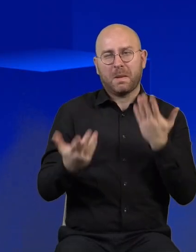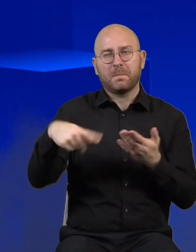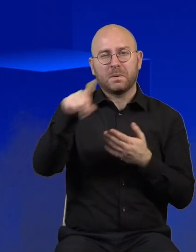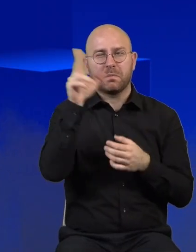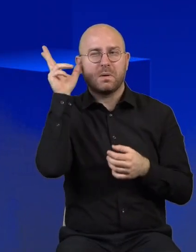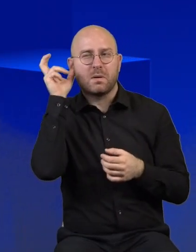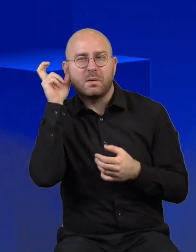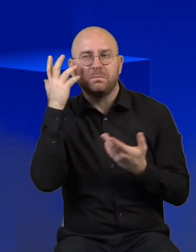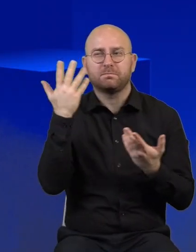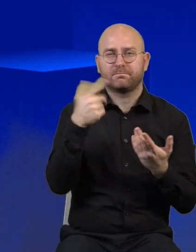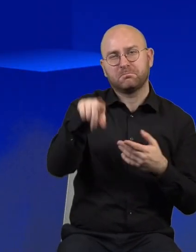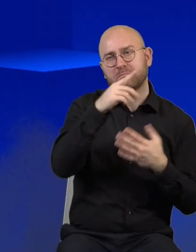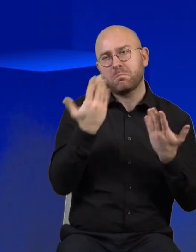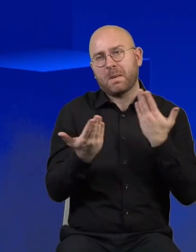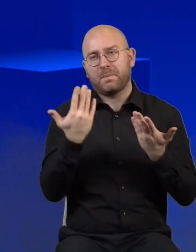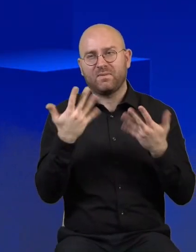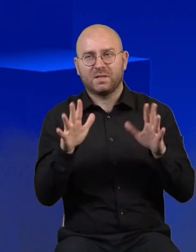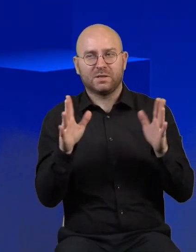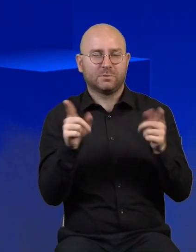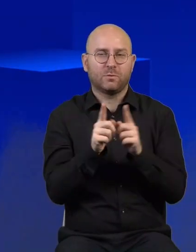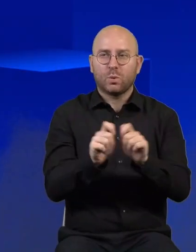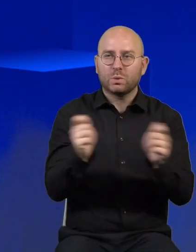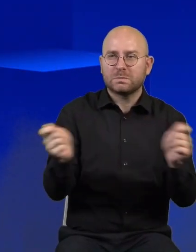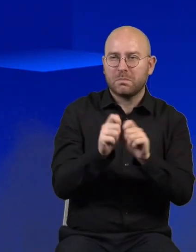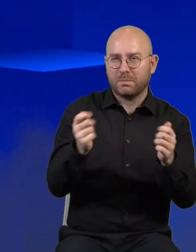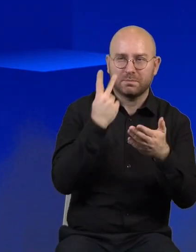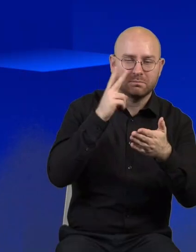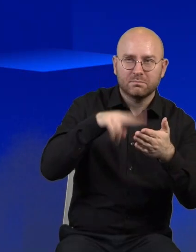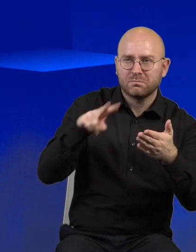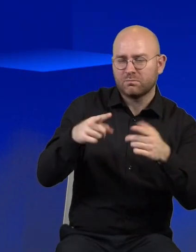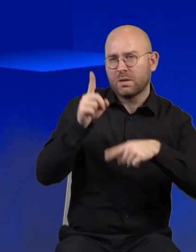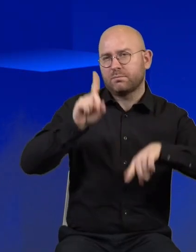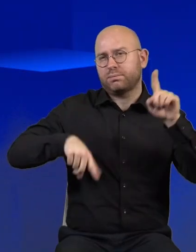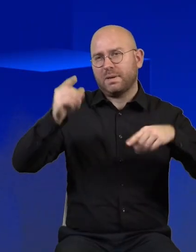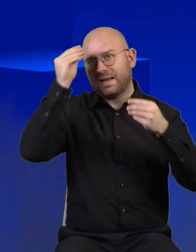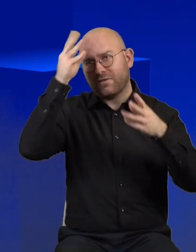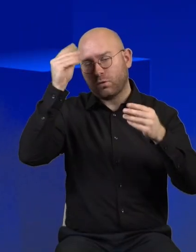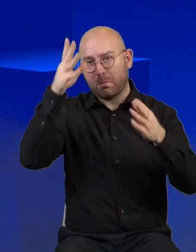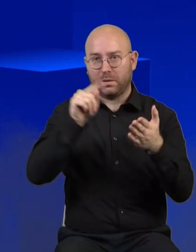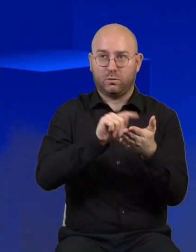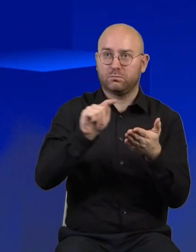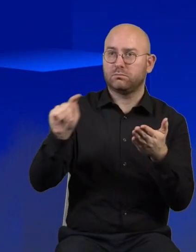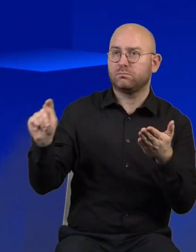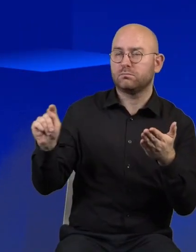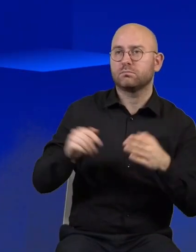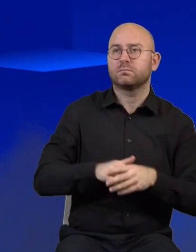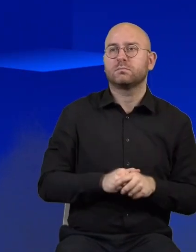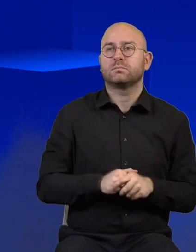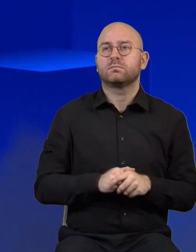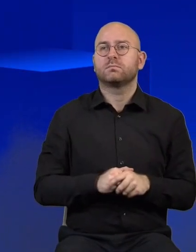mentioned in the introductory speech of Pan Holovnia today, the